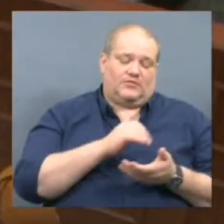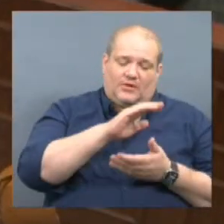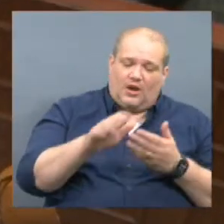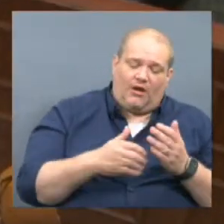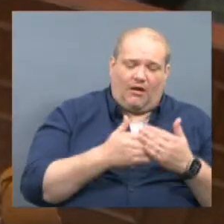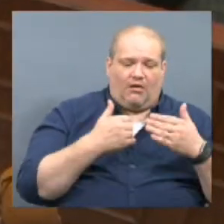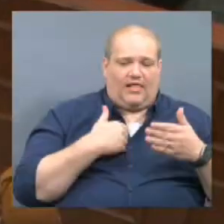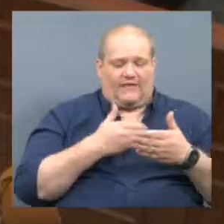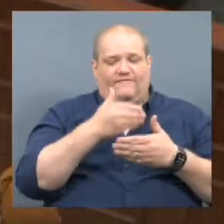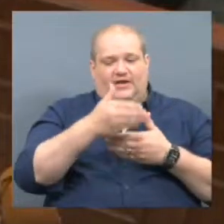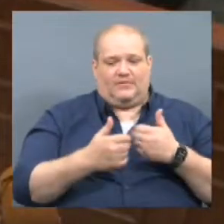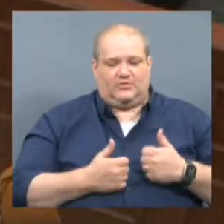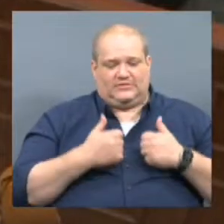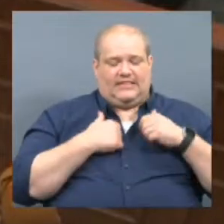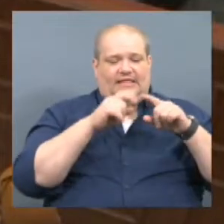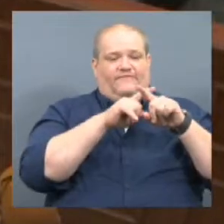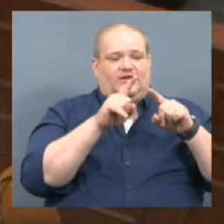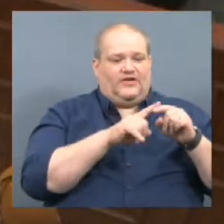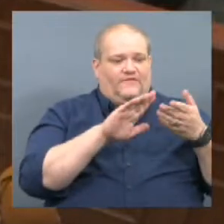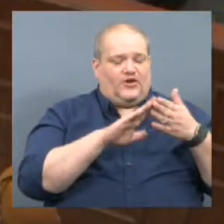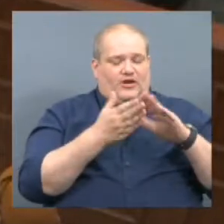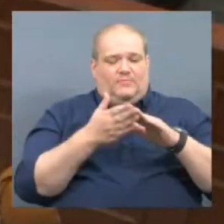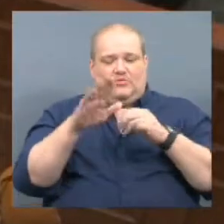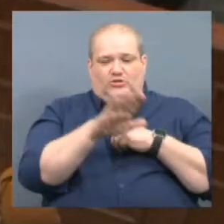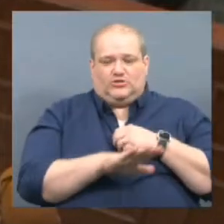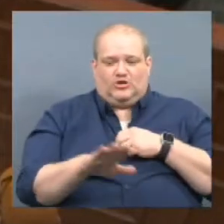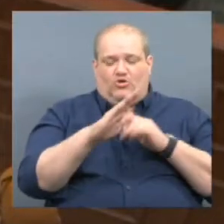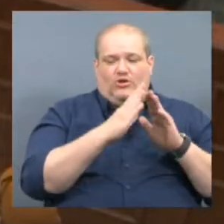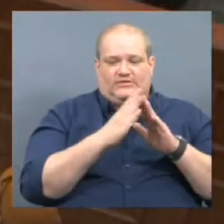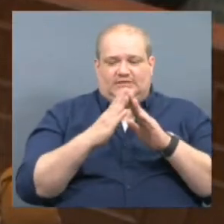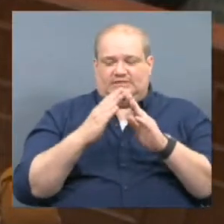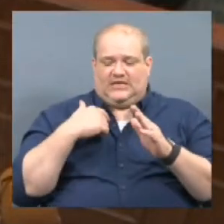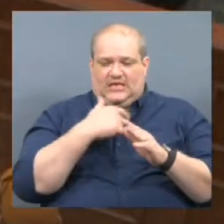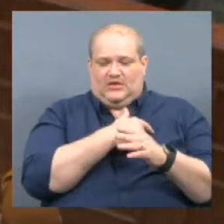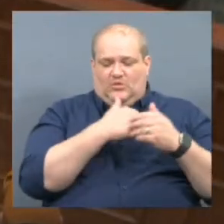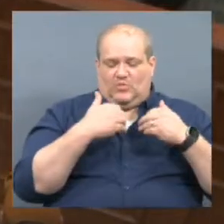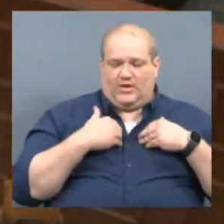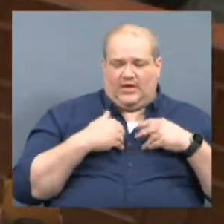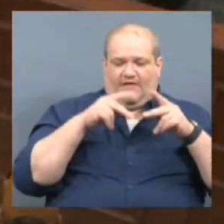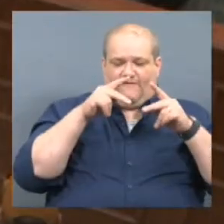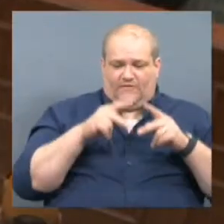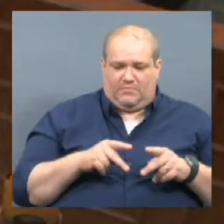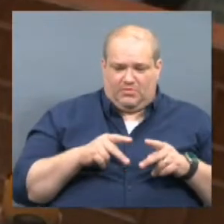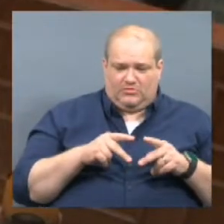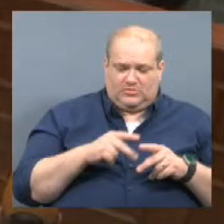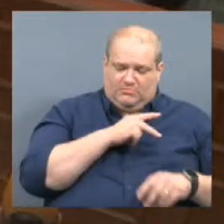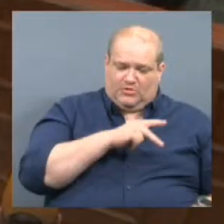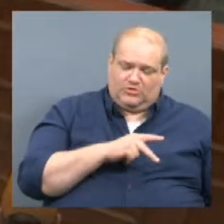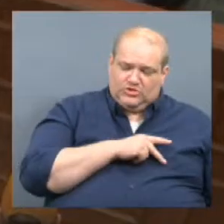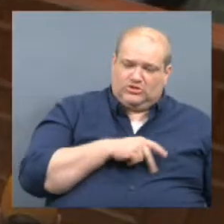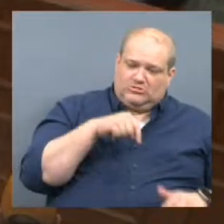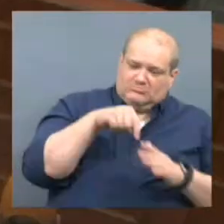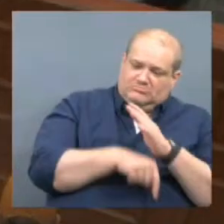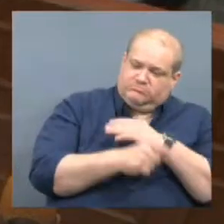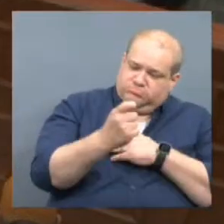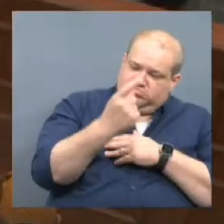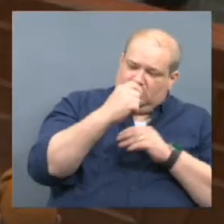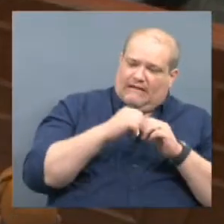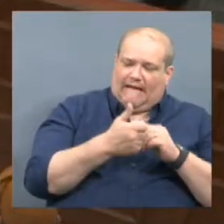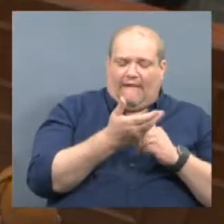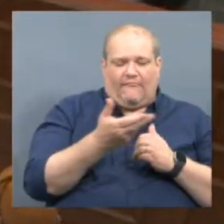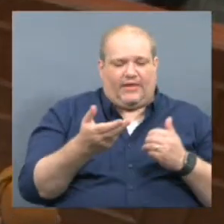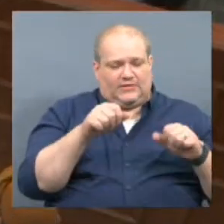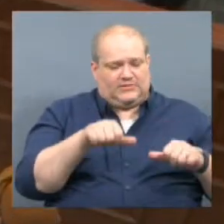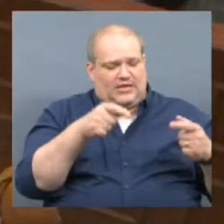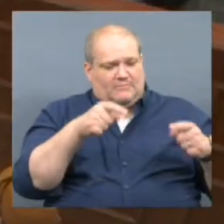have neighbors or live in different communities across the city. So we have a personal and profound understanding of how things can be,